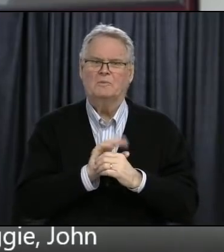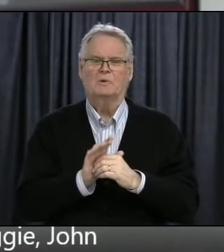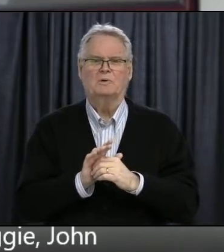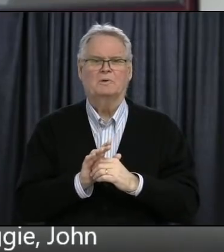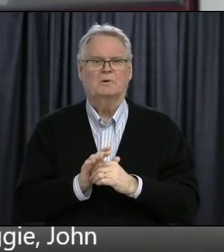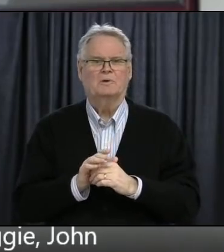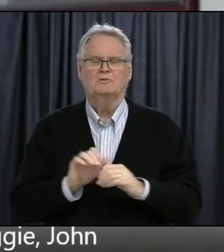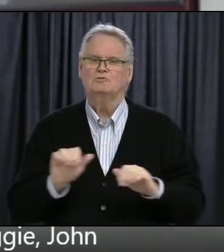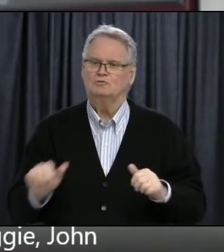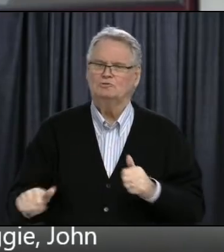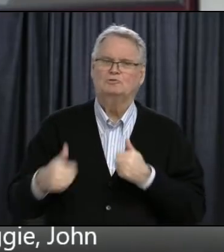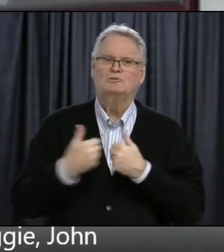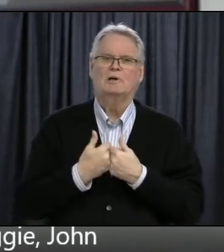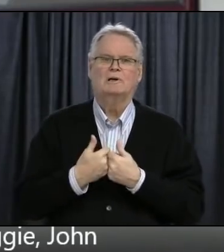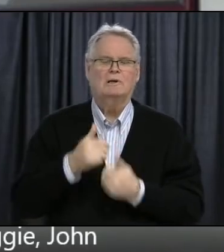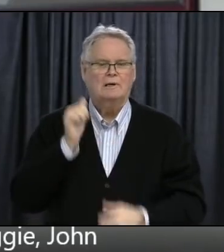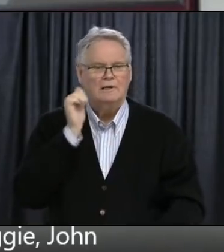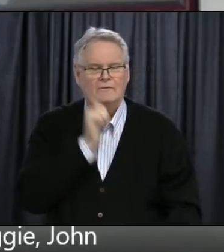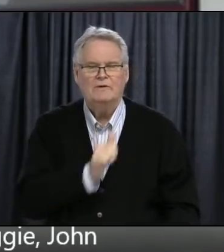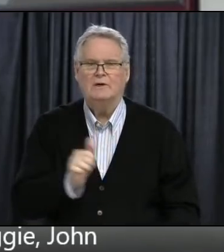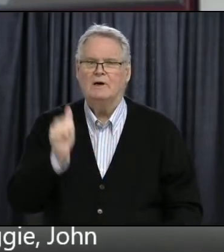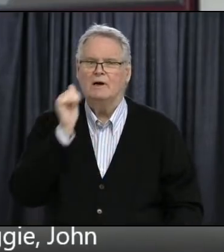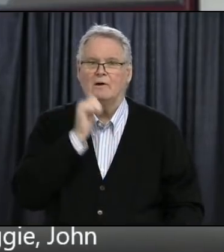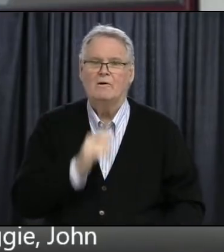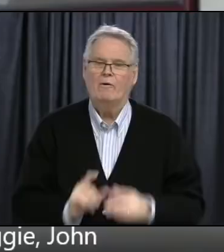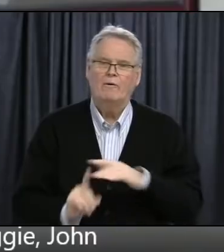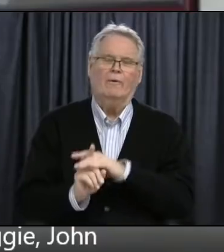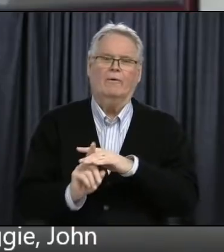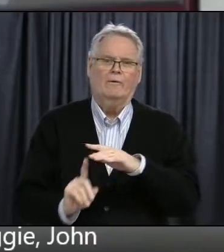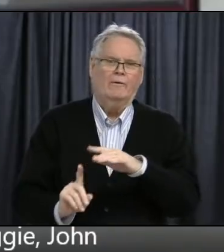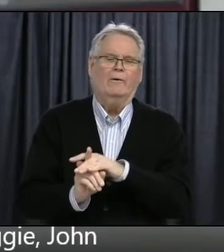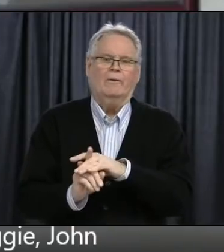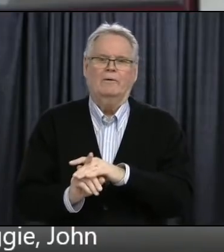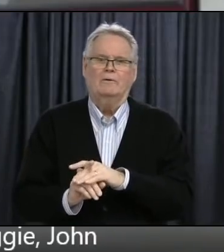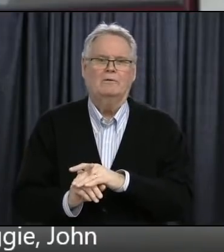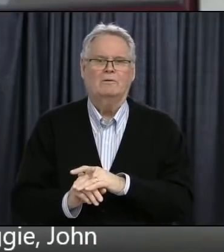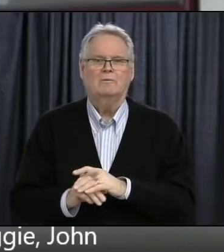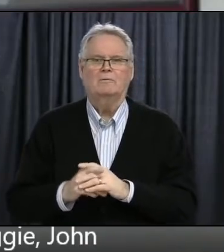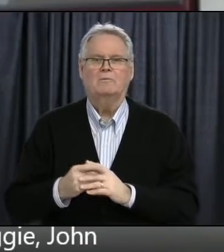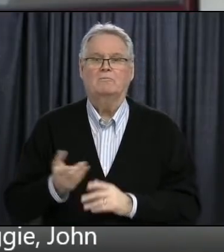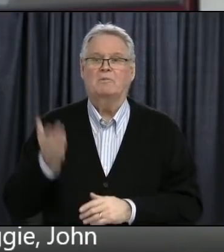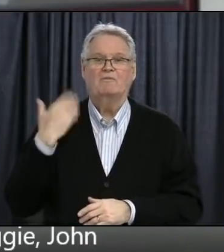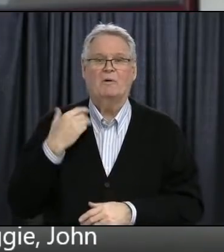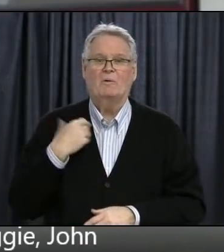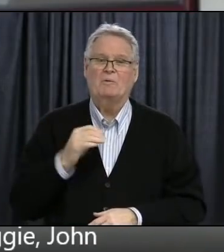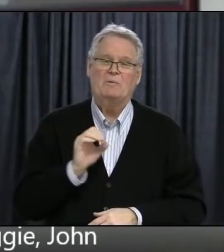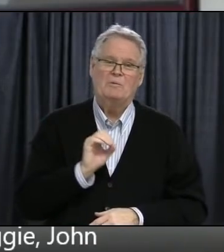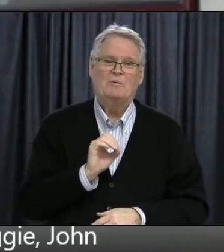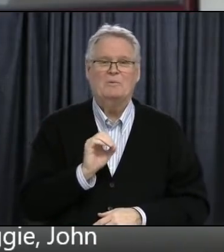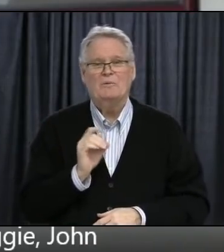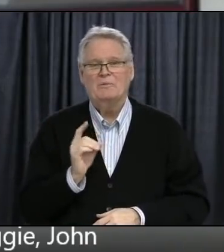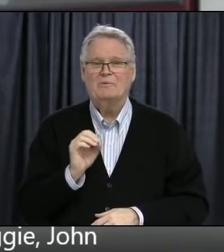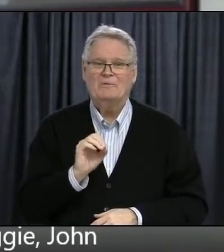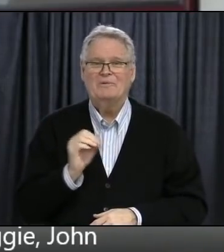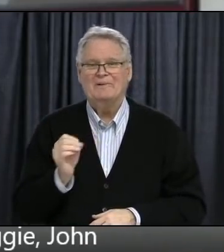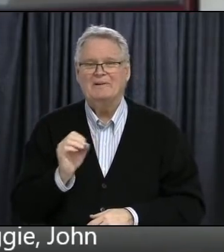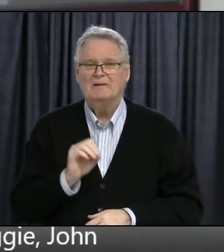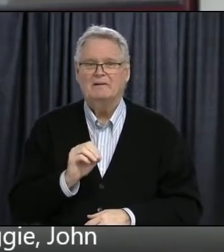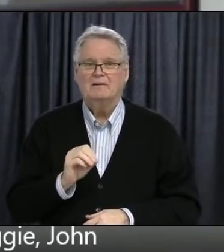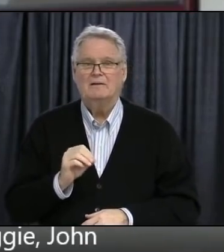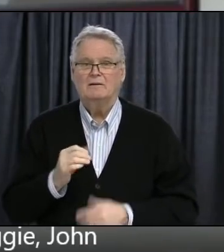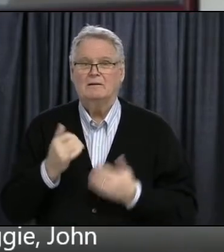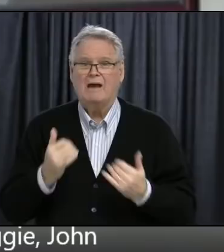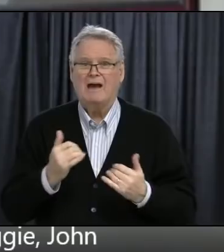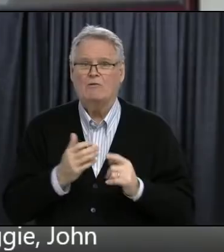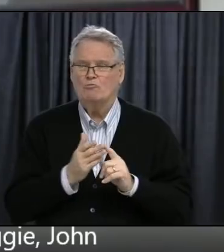challenges. We have gone from 0 to having over 550 new cases in